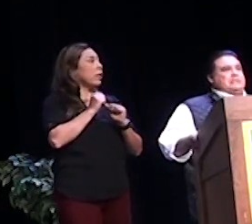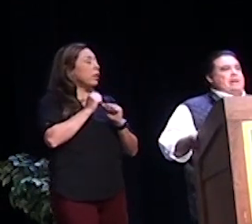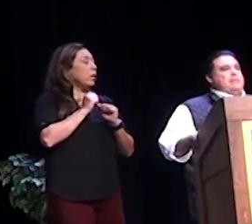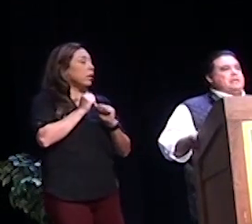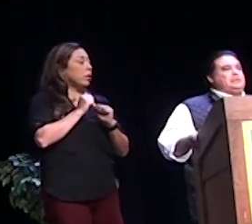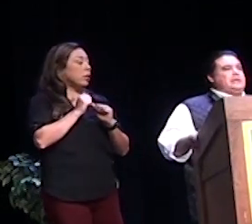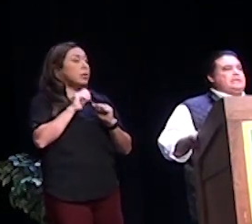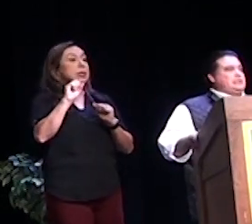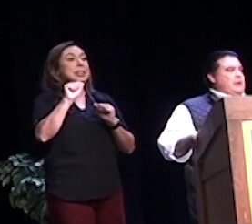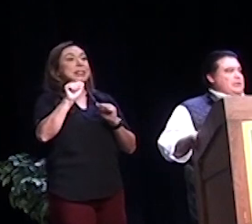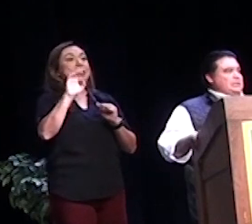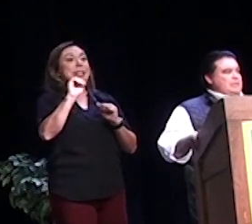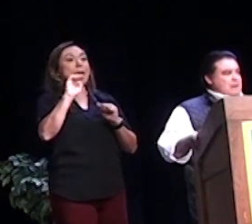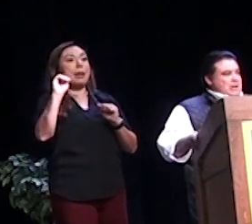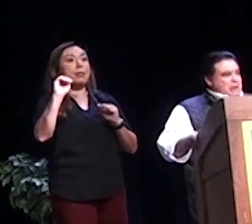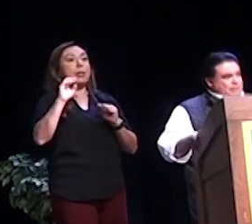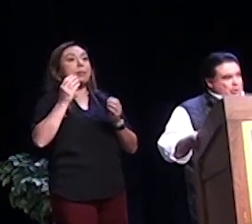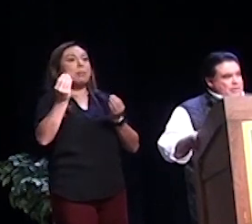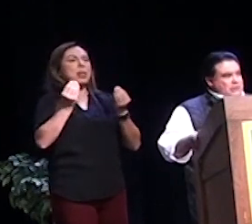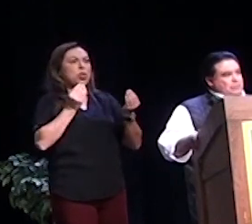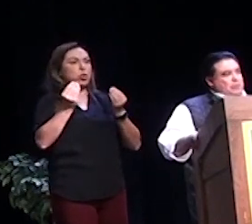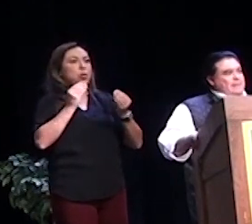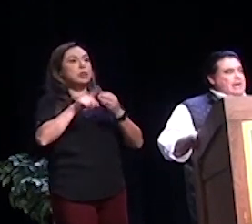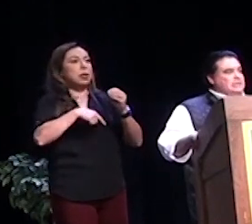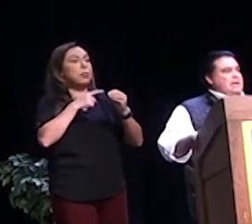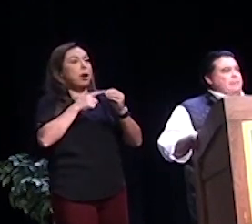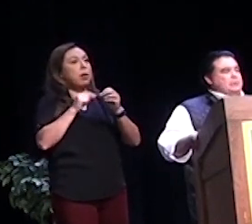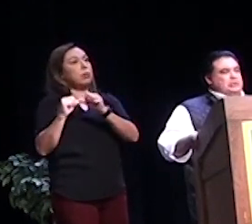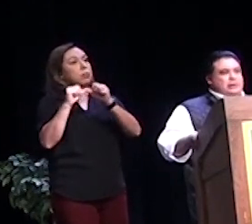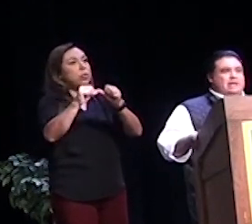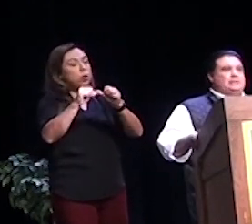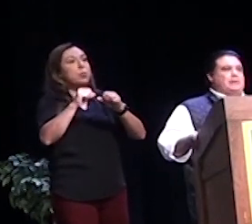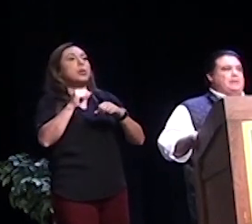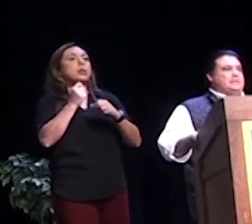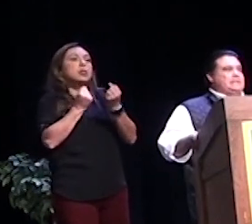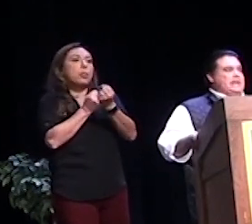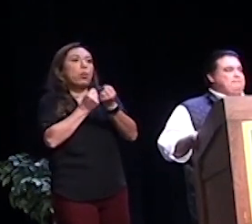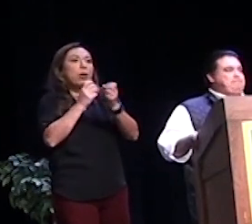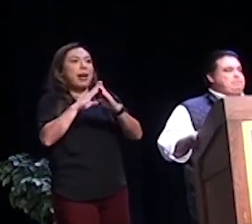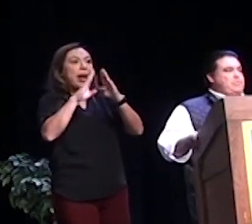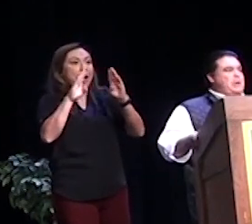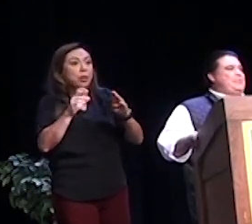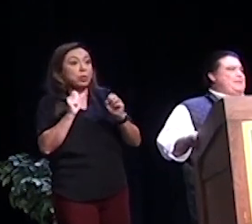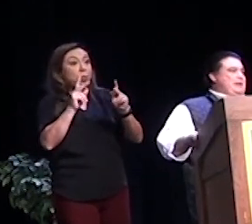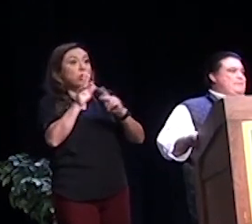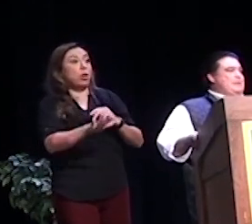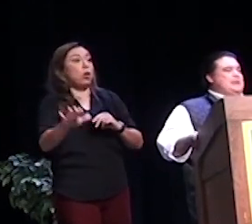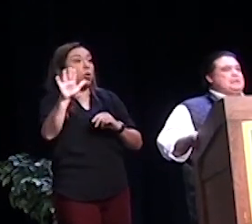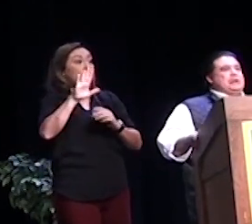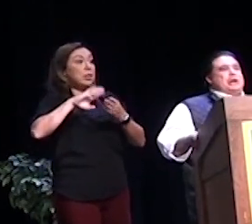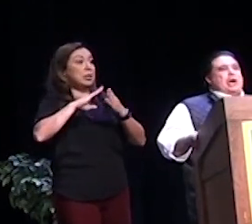here, with SAMMinistries on some permanent supported housing opportunities around the city.